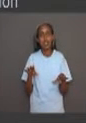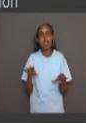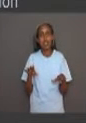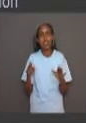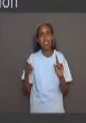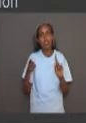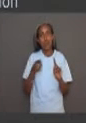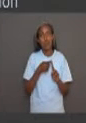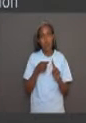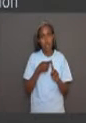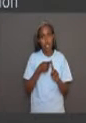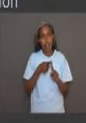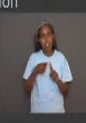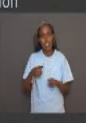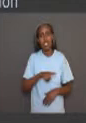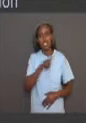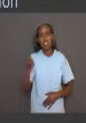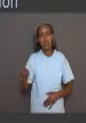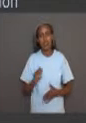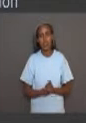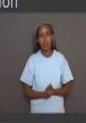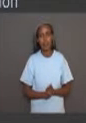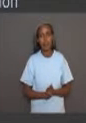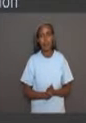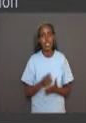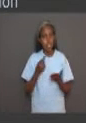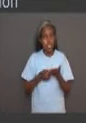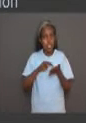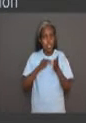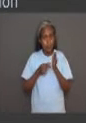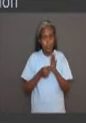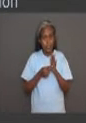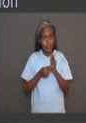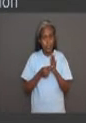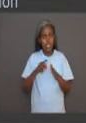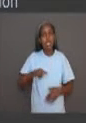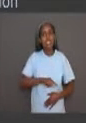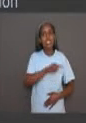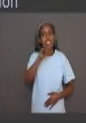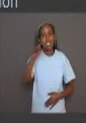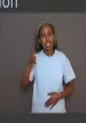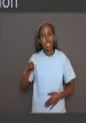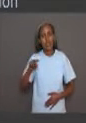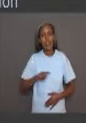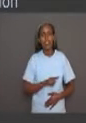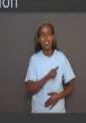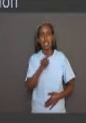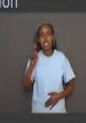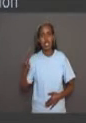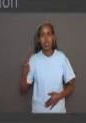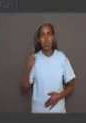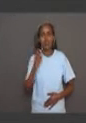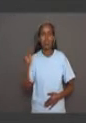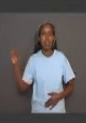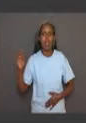is positively skewed. This means that the curve is skewed to